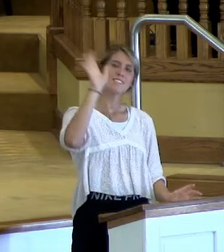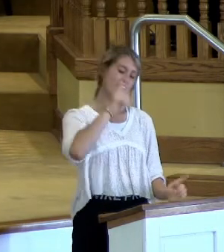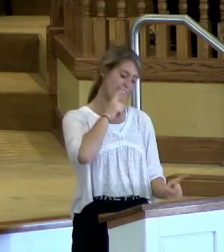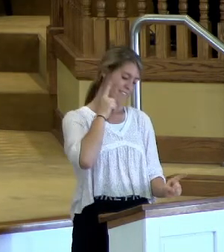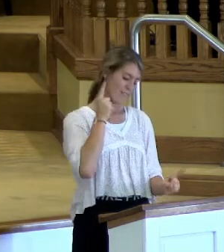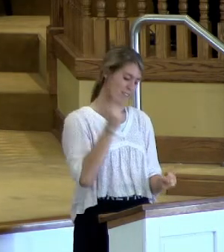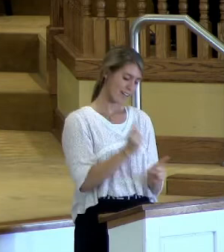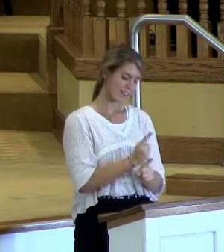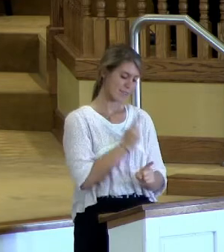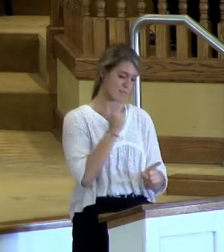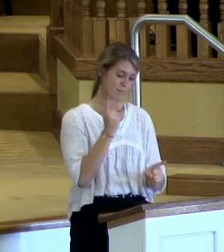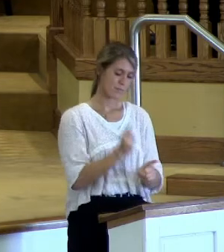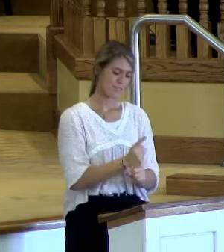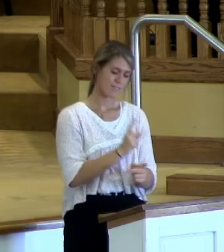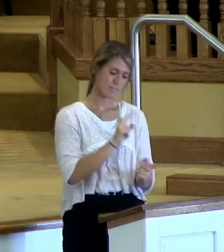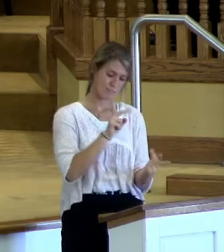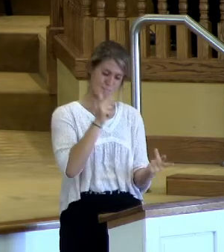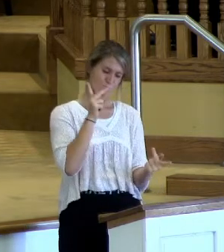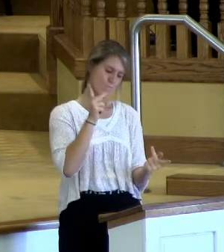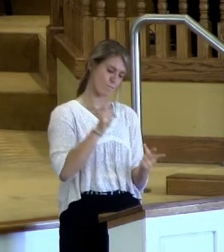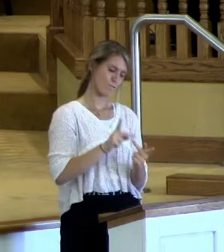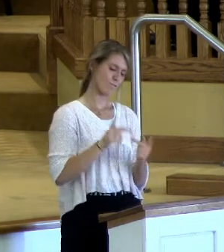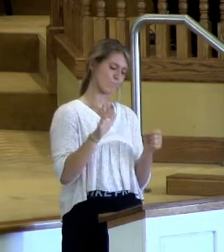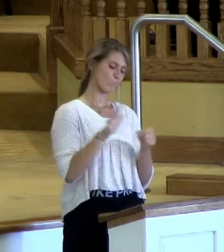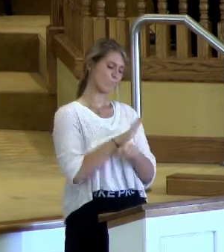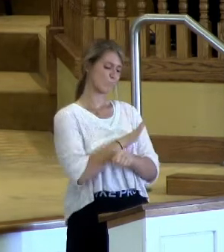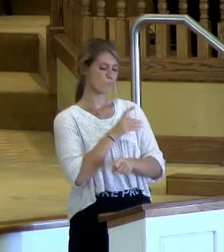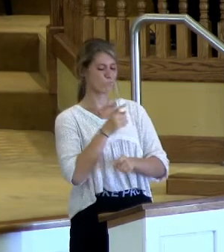Great is his faithfulness, perfect,